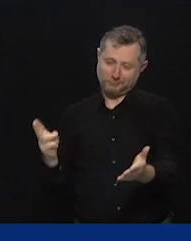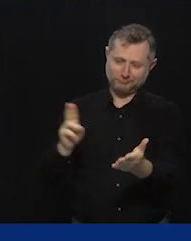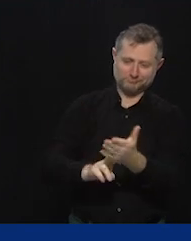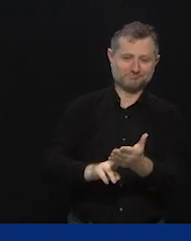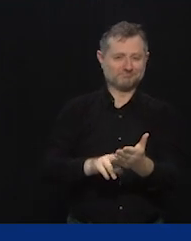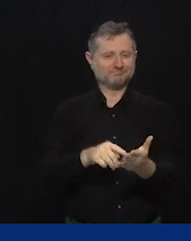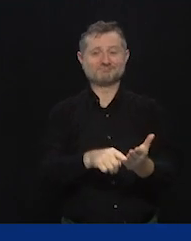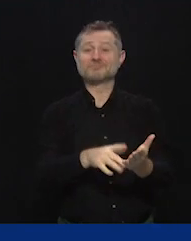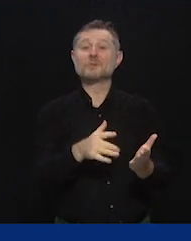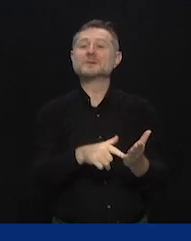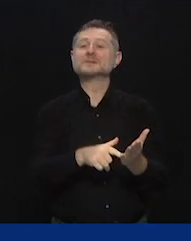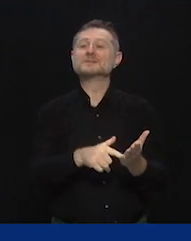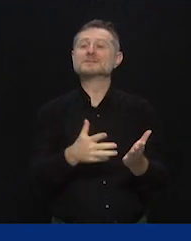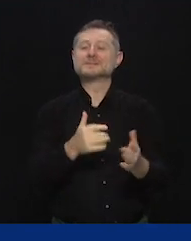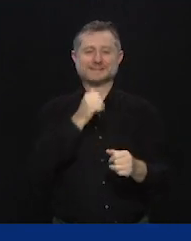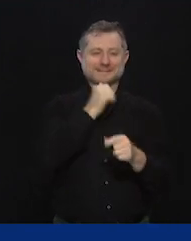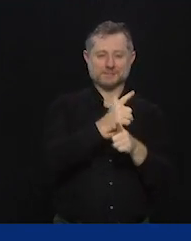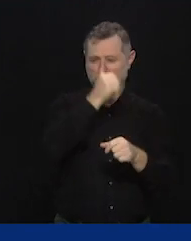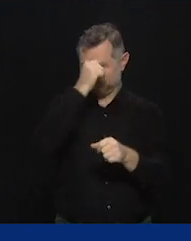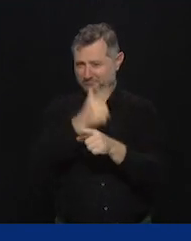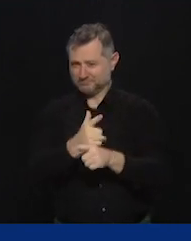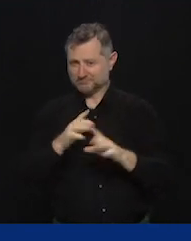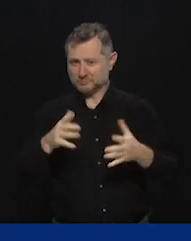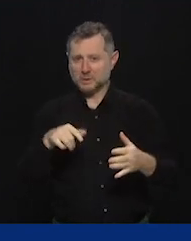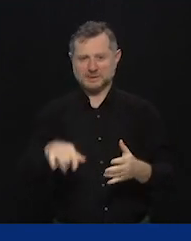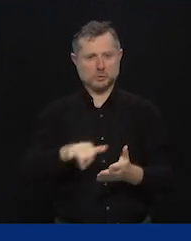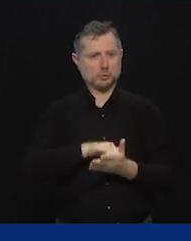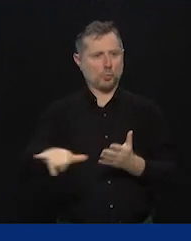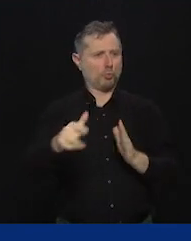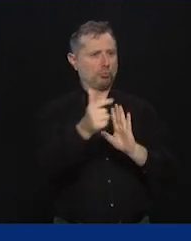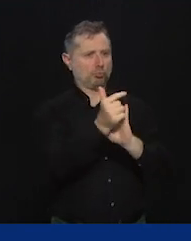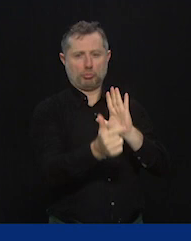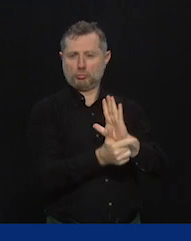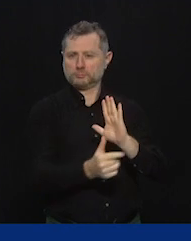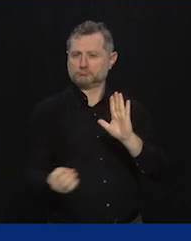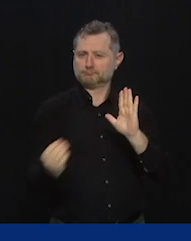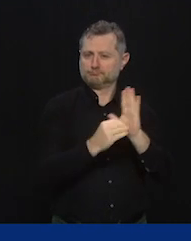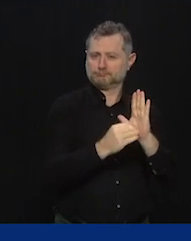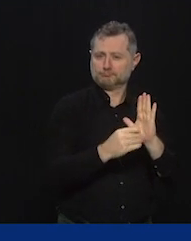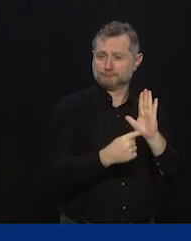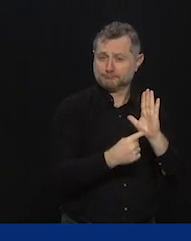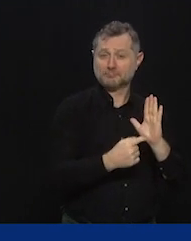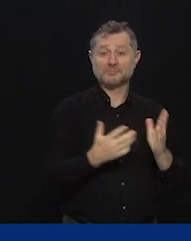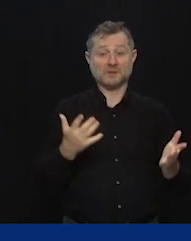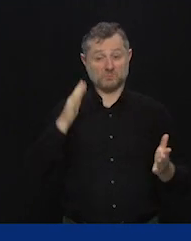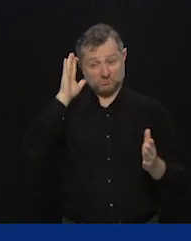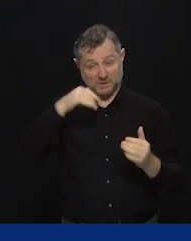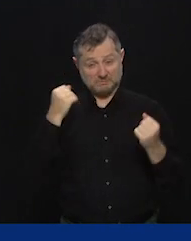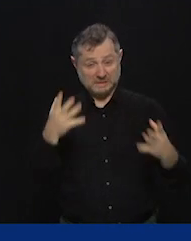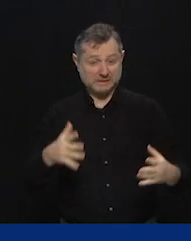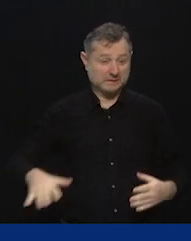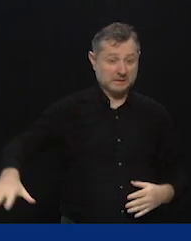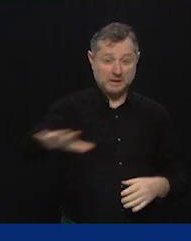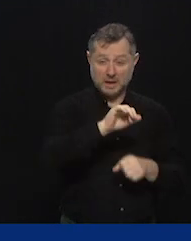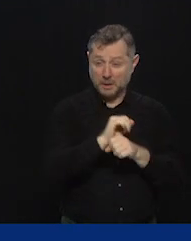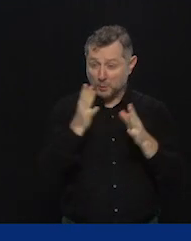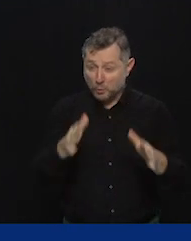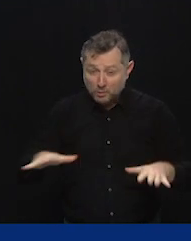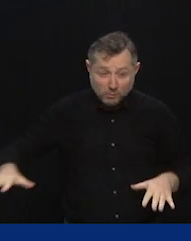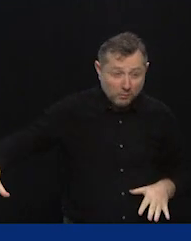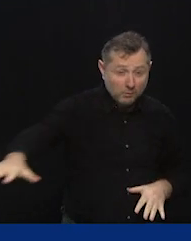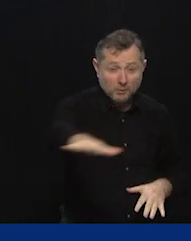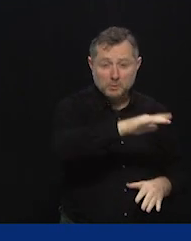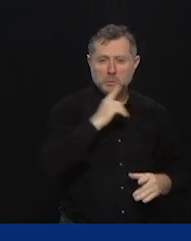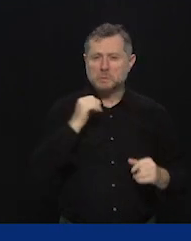Galliff and Senator Adabo for championing this legislation. For too many workers, a sibling is the only family they have when they're facing a